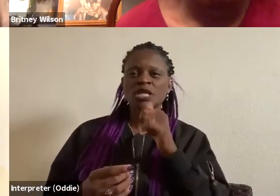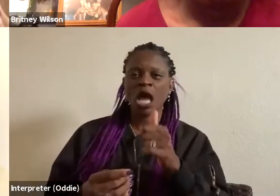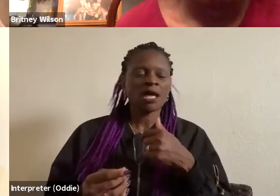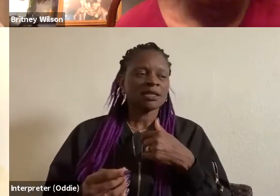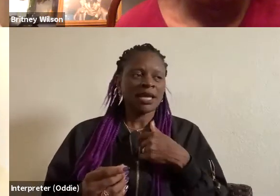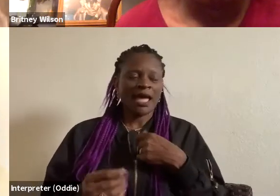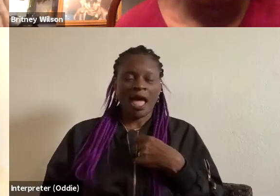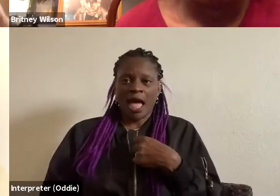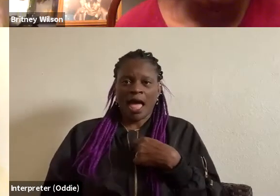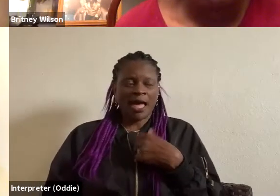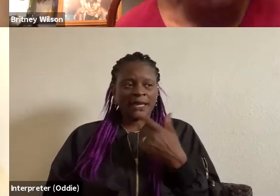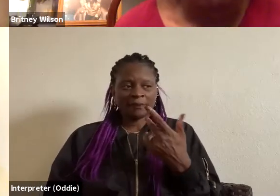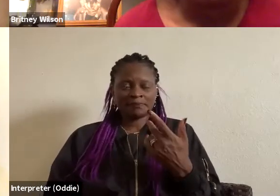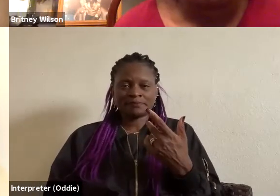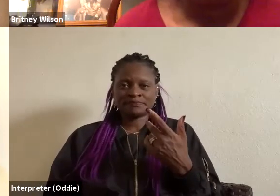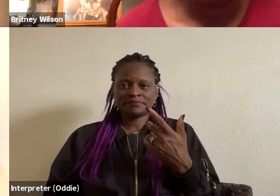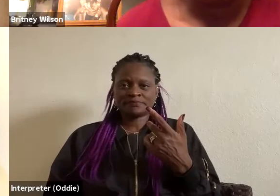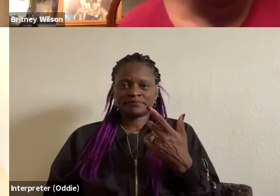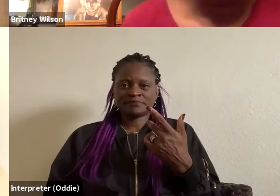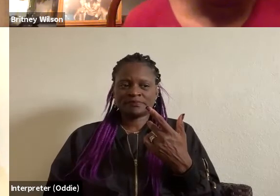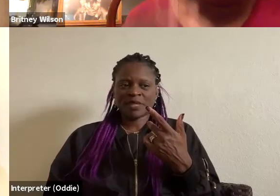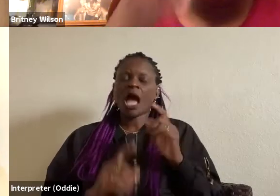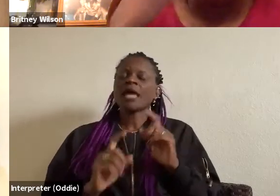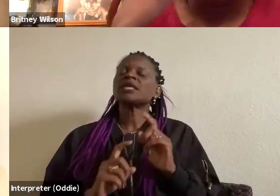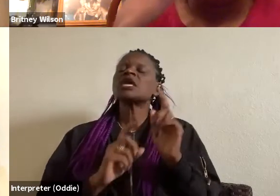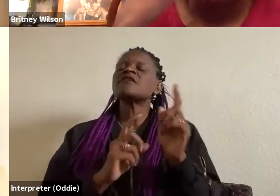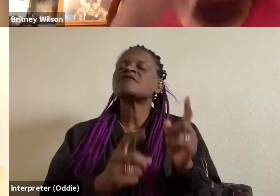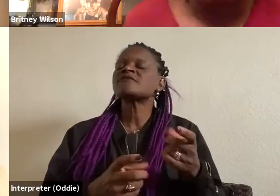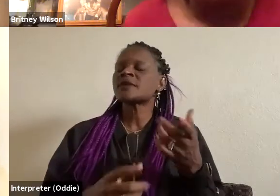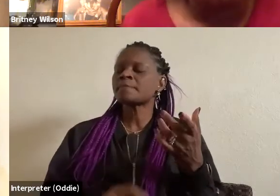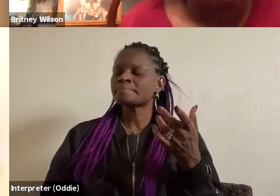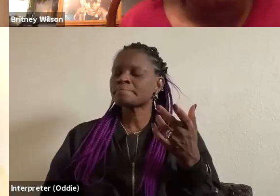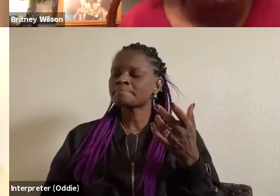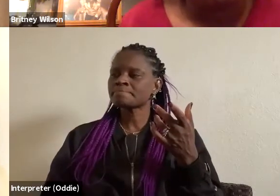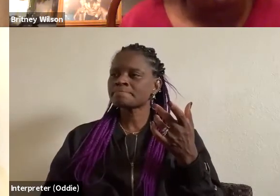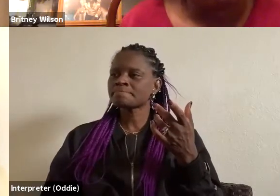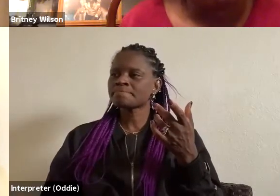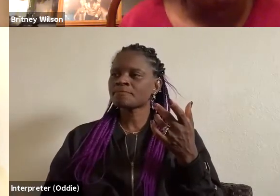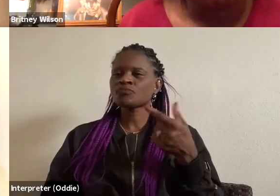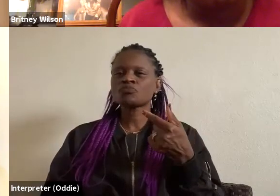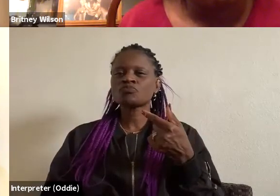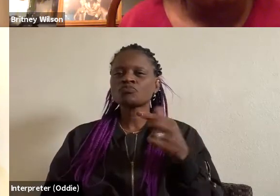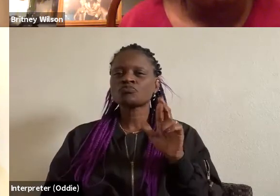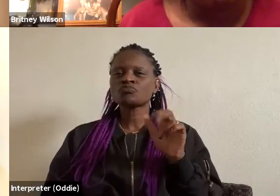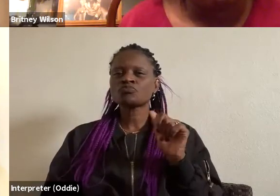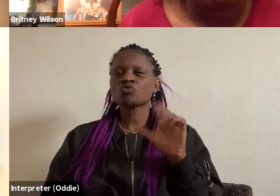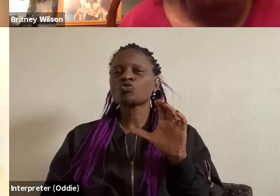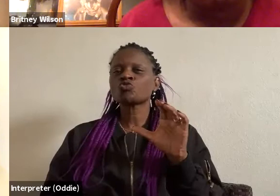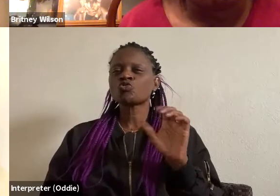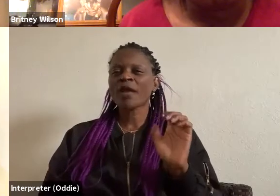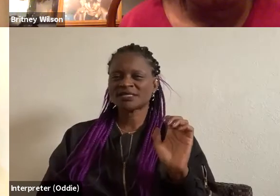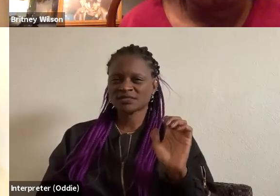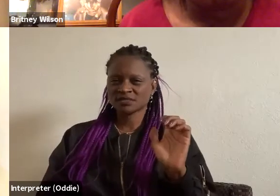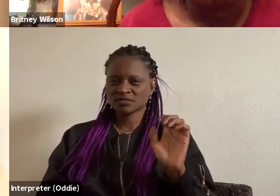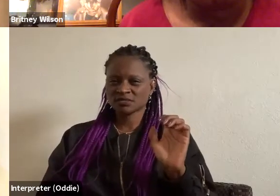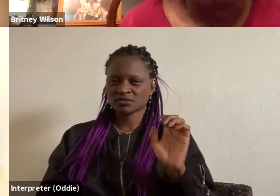I understand how claiming disability is hard. You know, when you don't have that visibility, kind of what we talked about earlier,